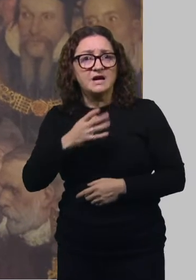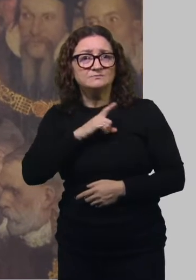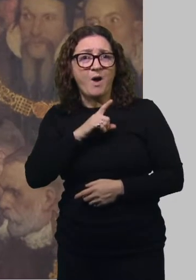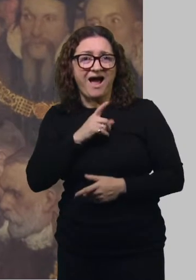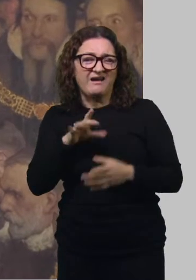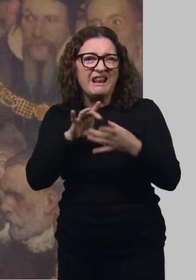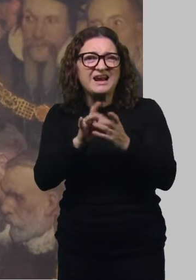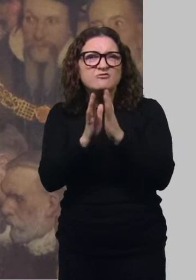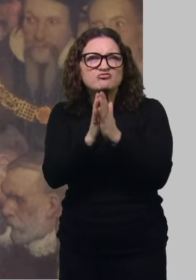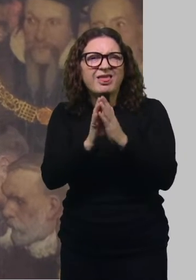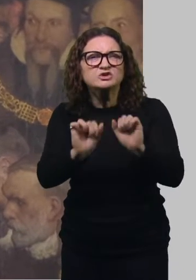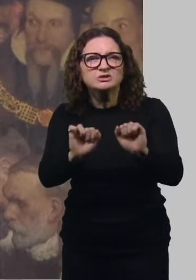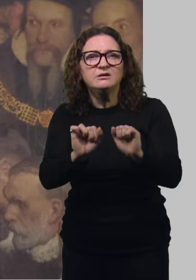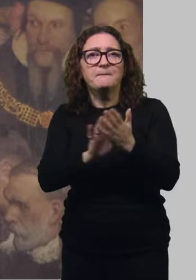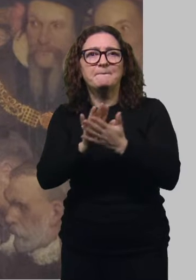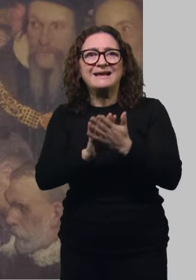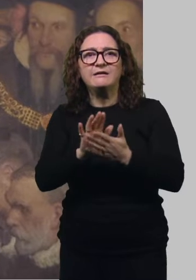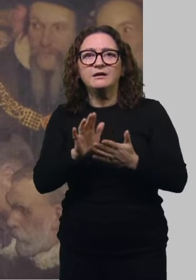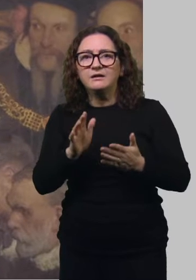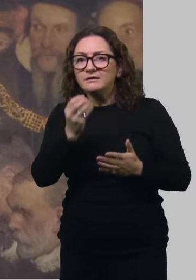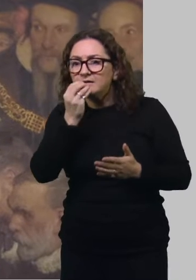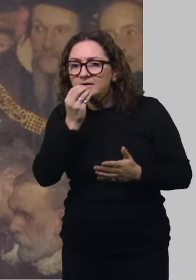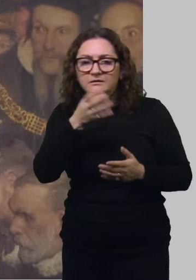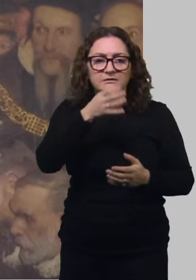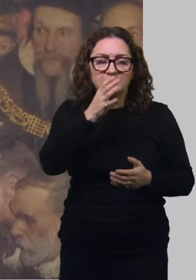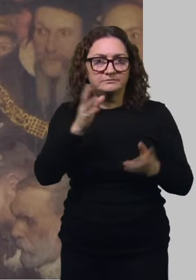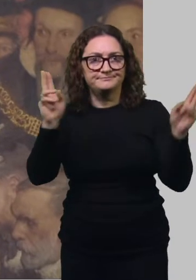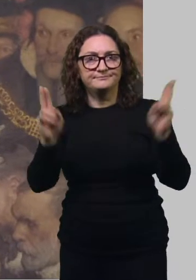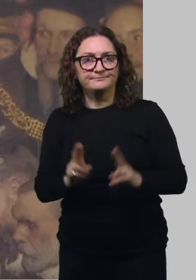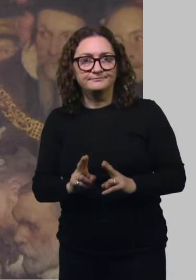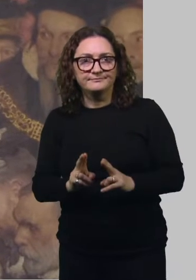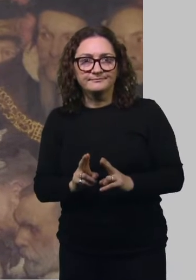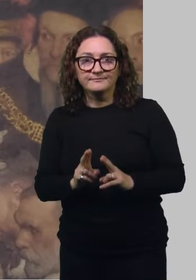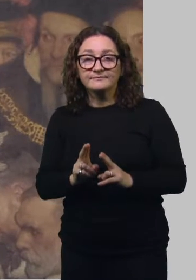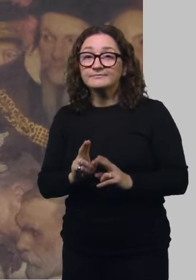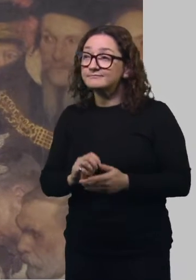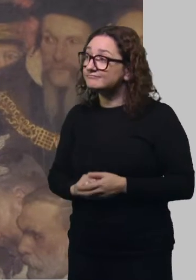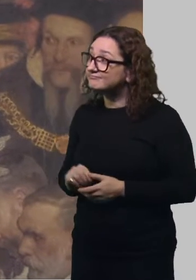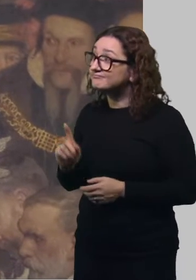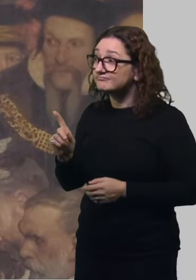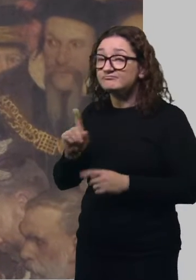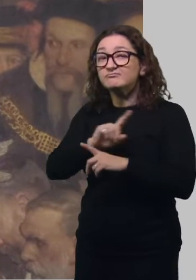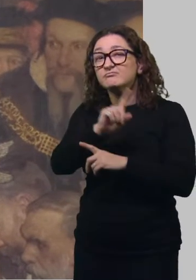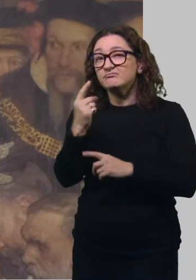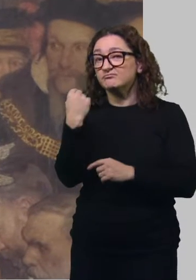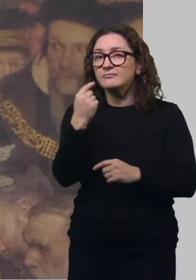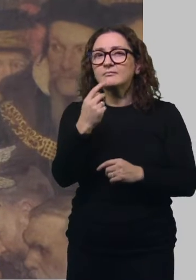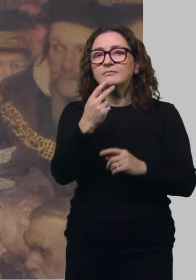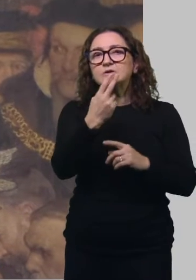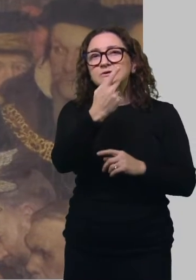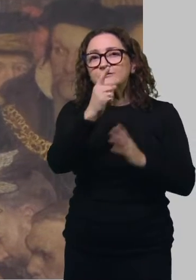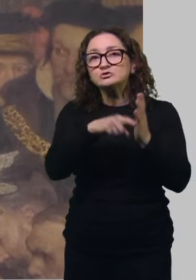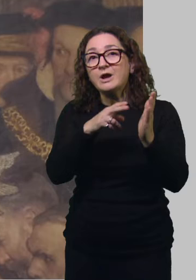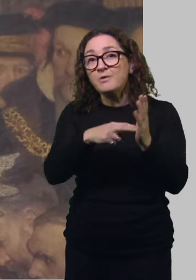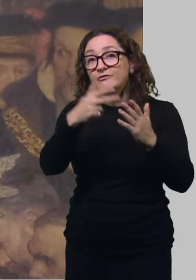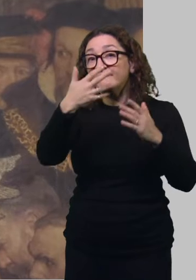it meant that people were restricted in what they could eat or drink during the fasting period. On the 21st of January 1581, the House of